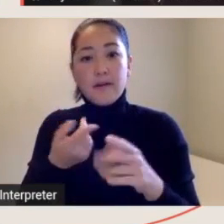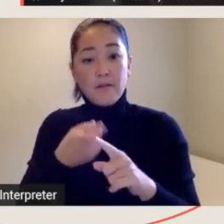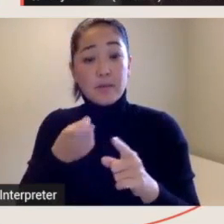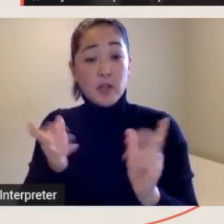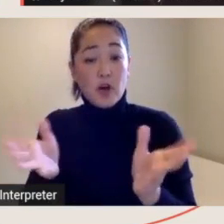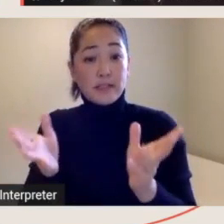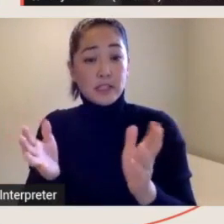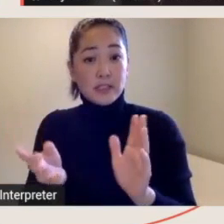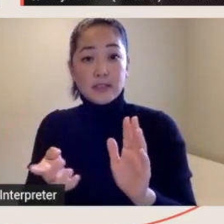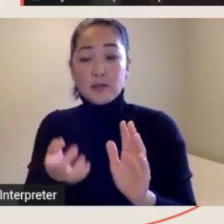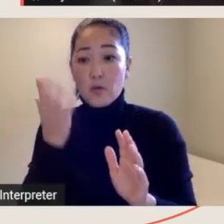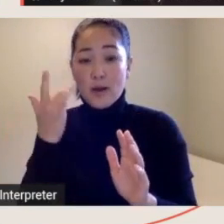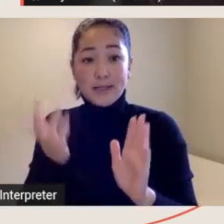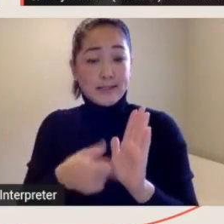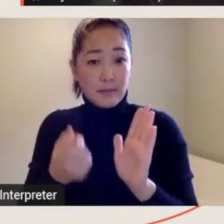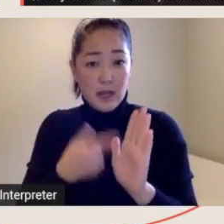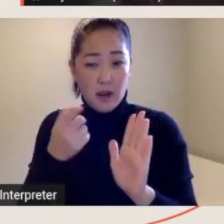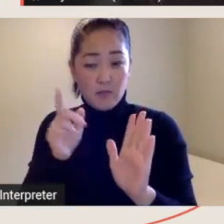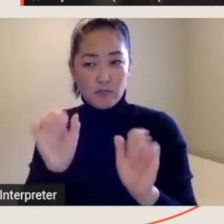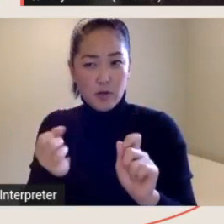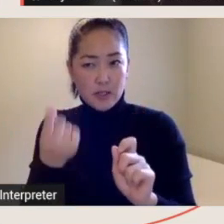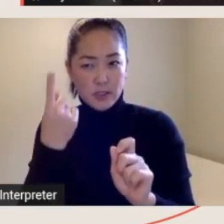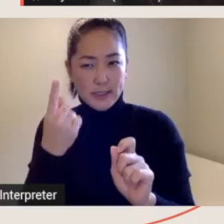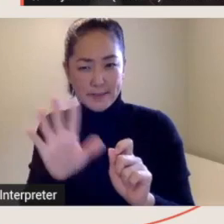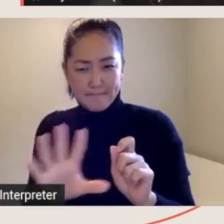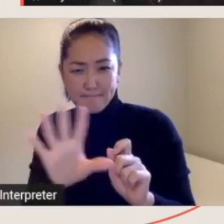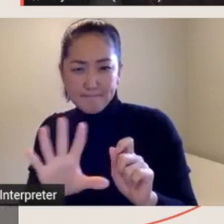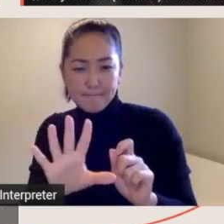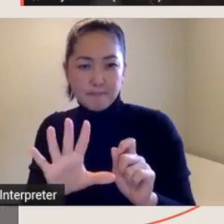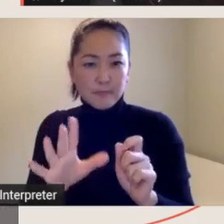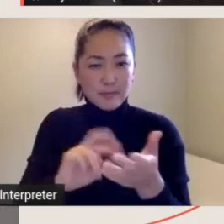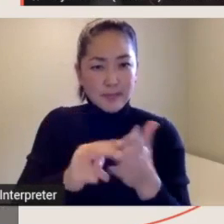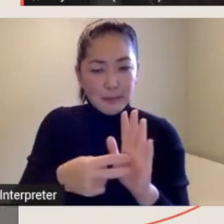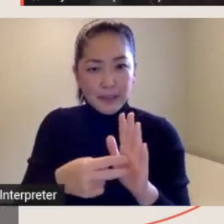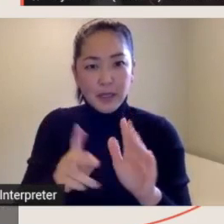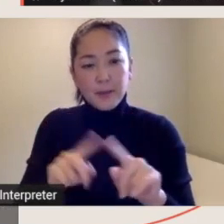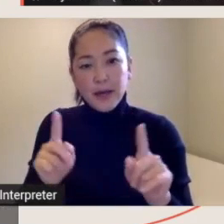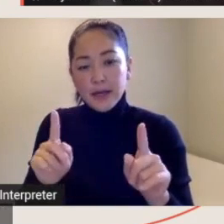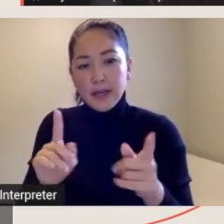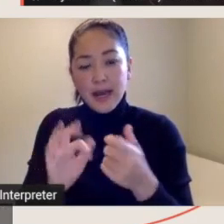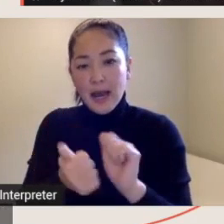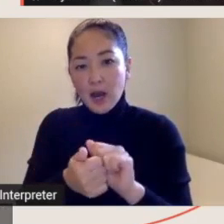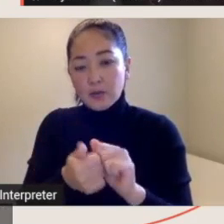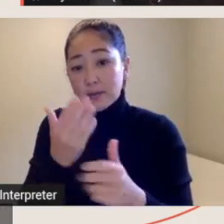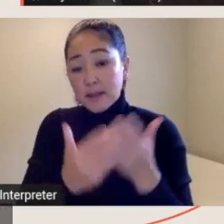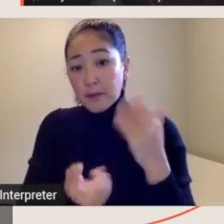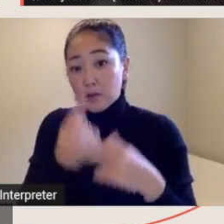because sometimes you can get the gist of what people are saying, but how much of that was possible right away? And then